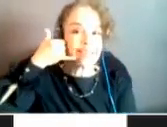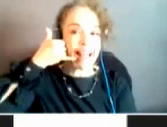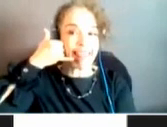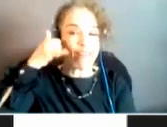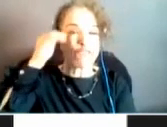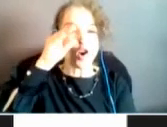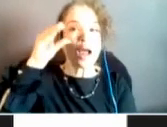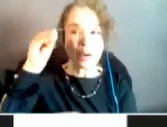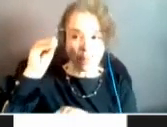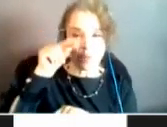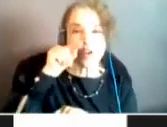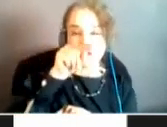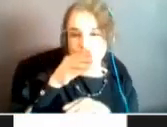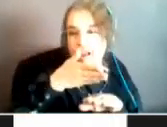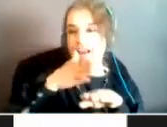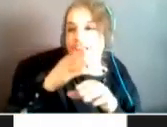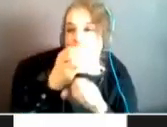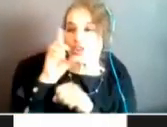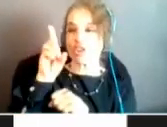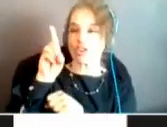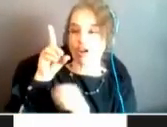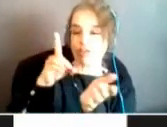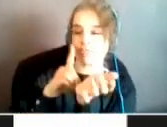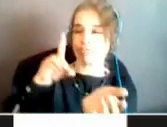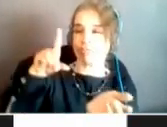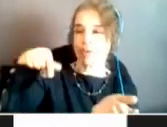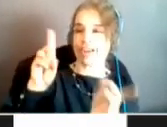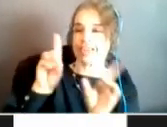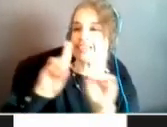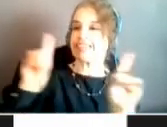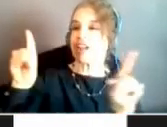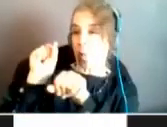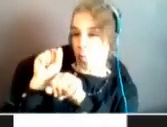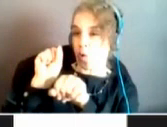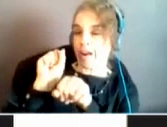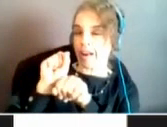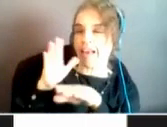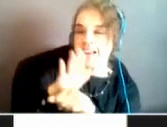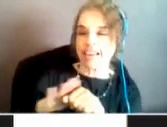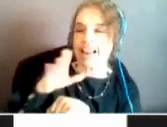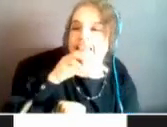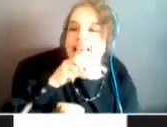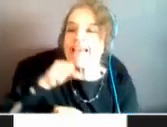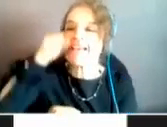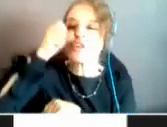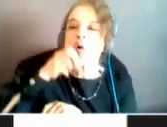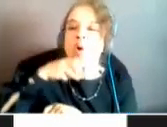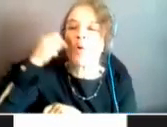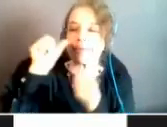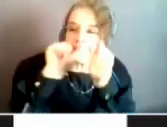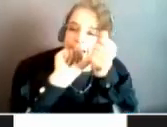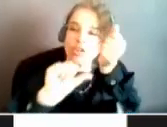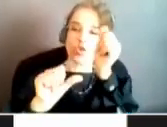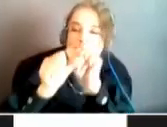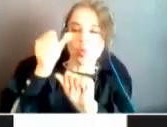wisely she went on to get her doctorate and has been working in the field of aging and suicide